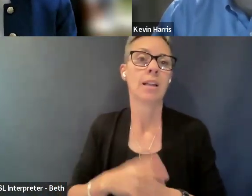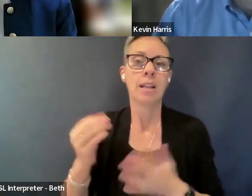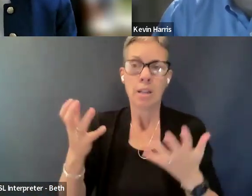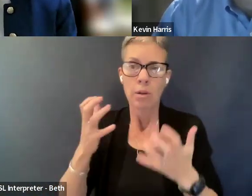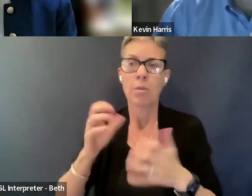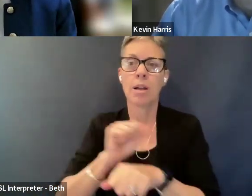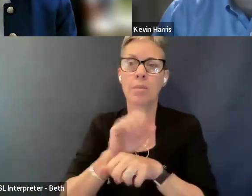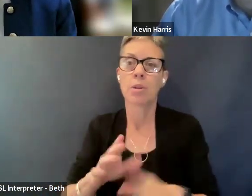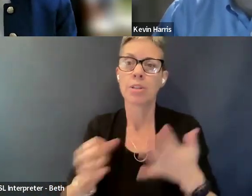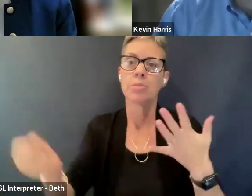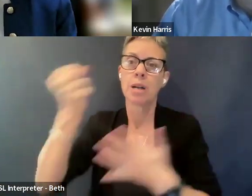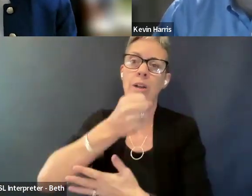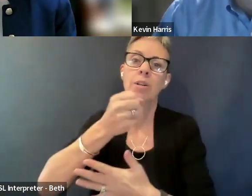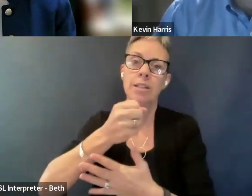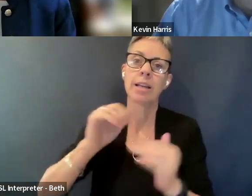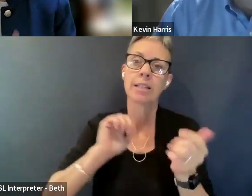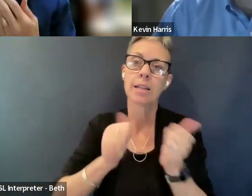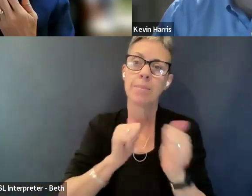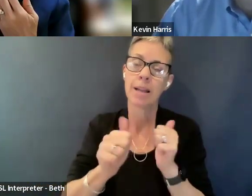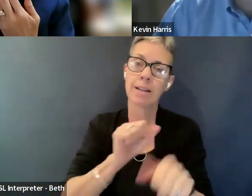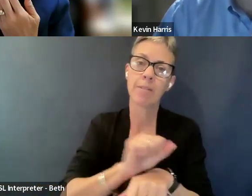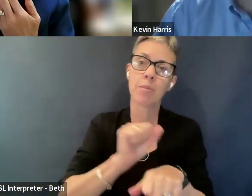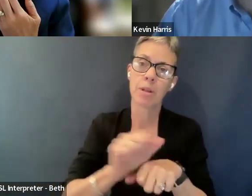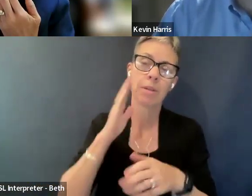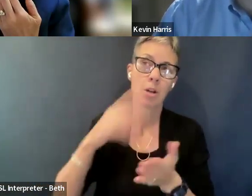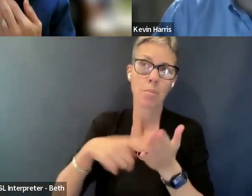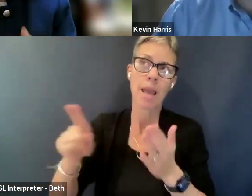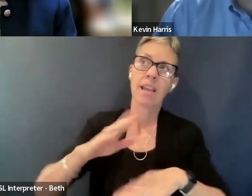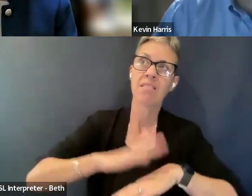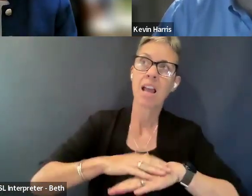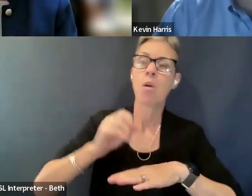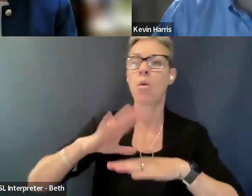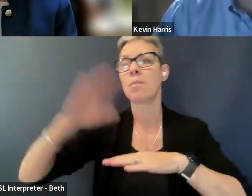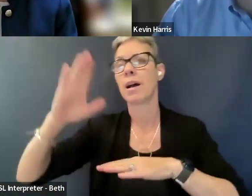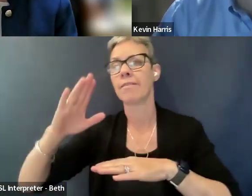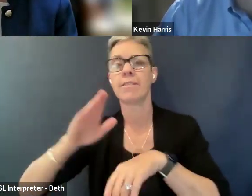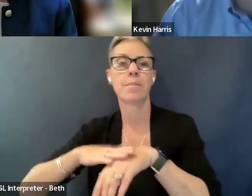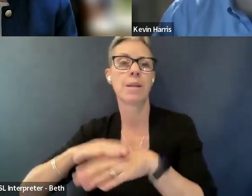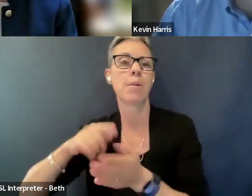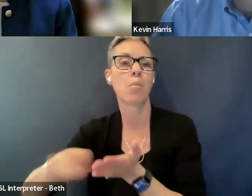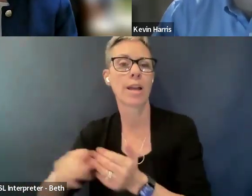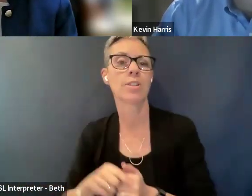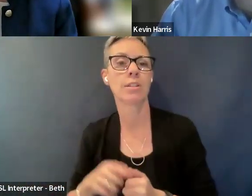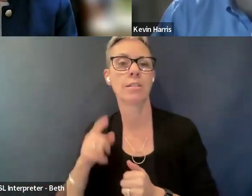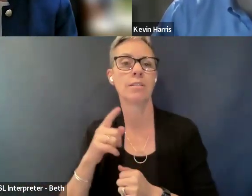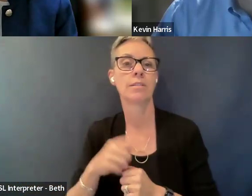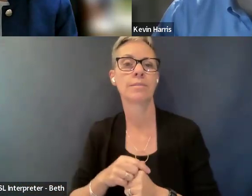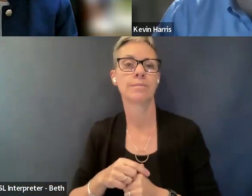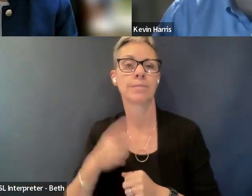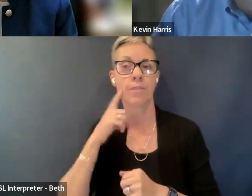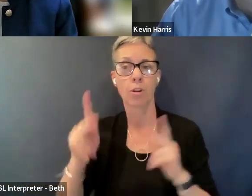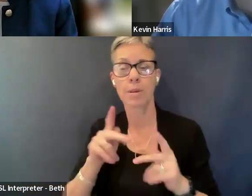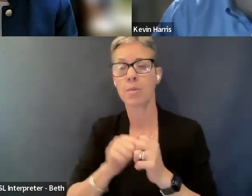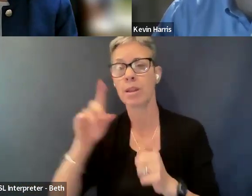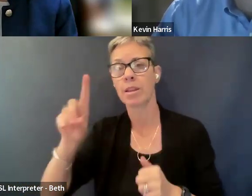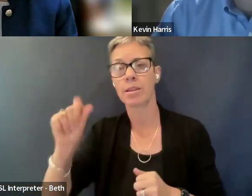integrated employment. So pay and benefits above minimum wage and equal to peers. For Iowans with disabilities who access